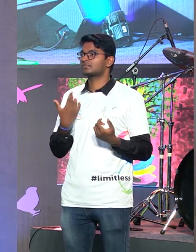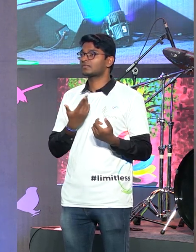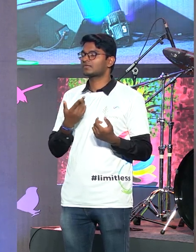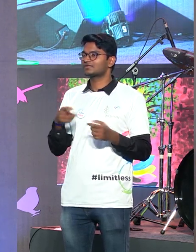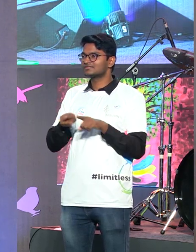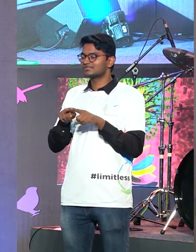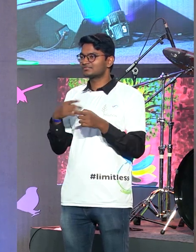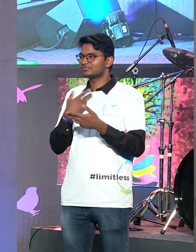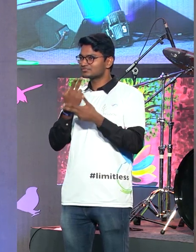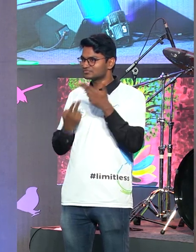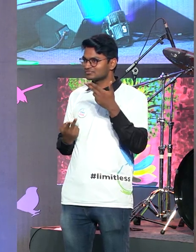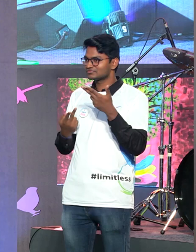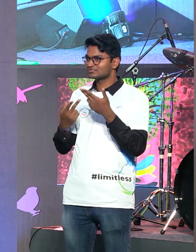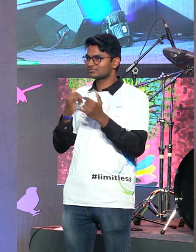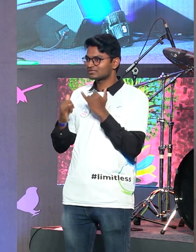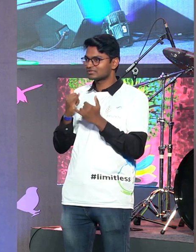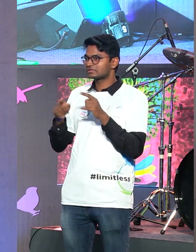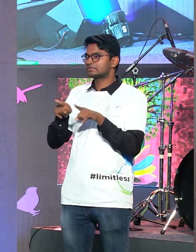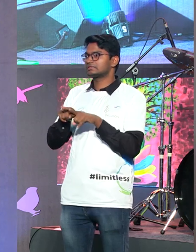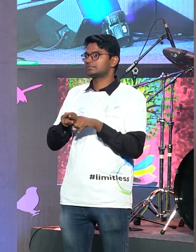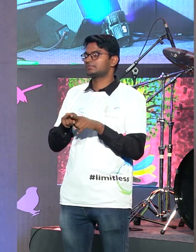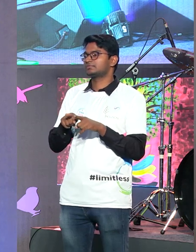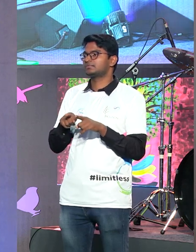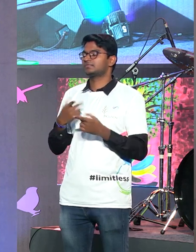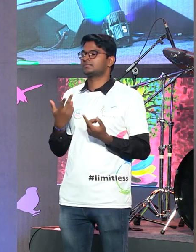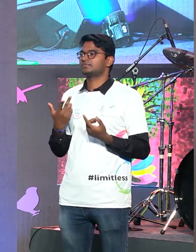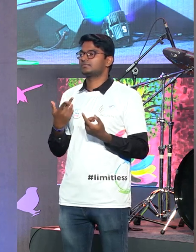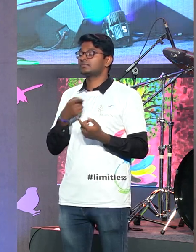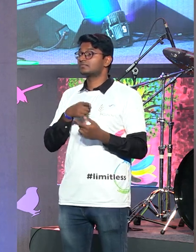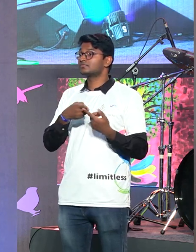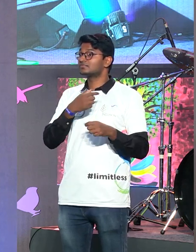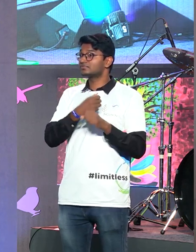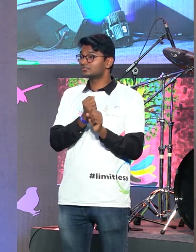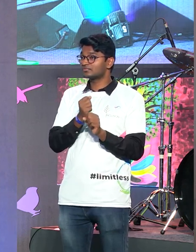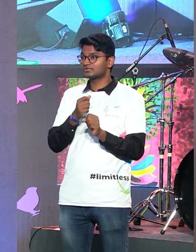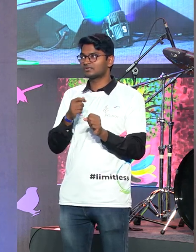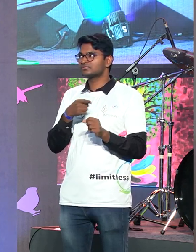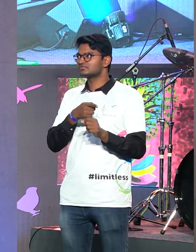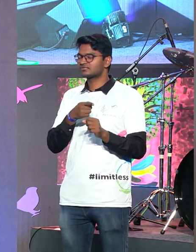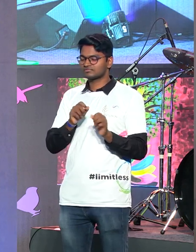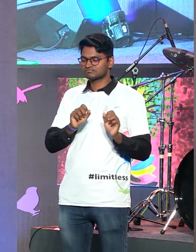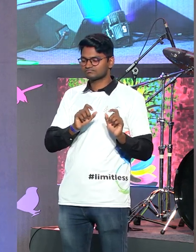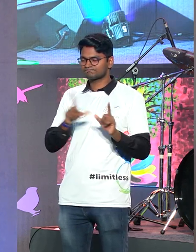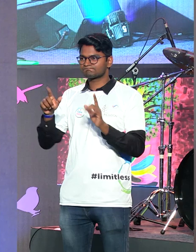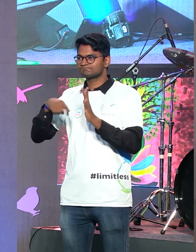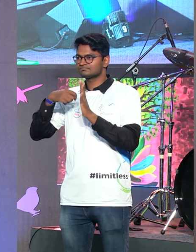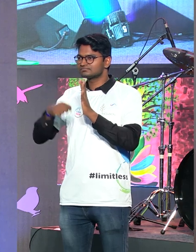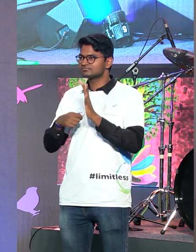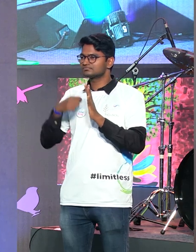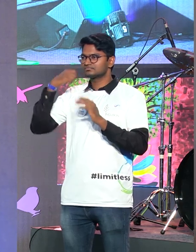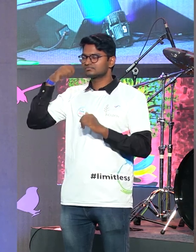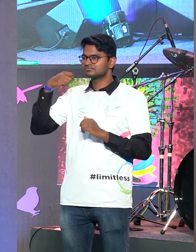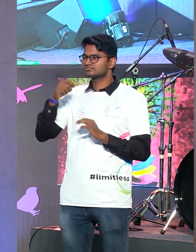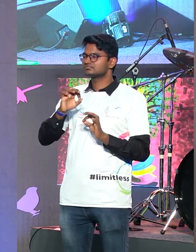that are genuine? And when I say good, not just in terms of how they are made, but how it is portrayed correctly. Because oftentimes